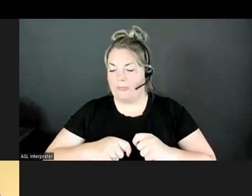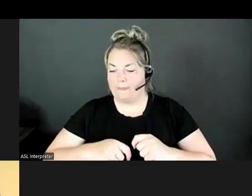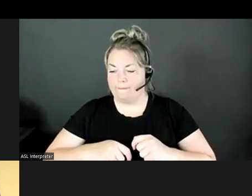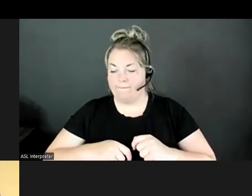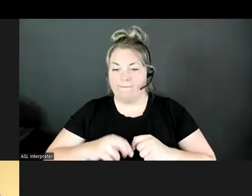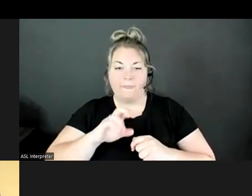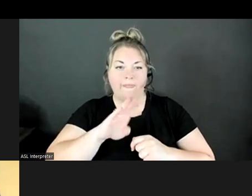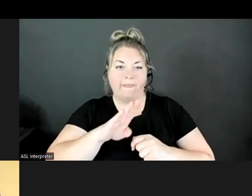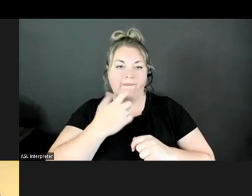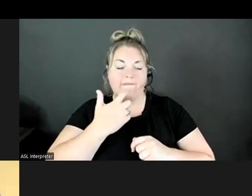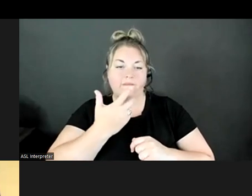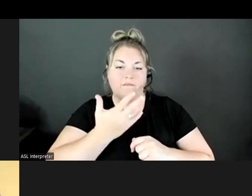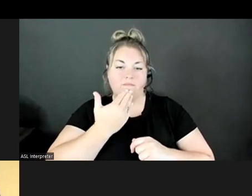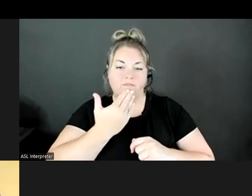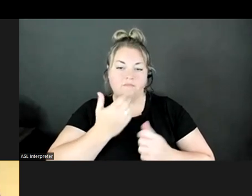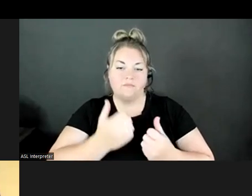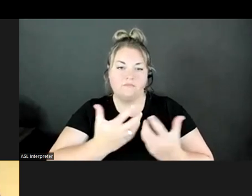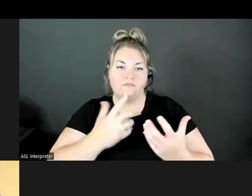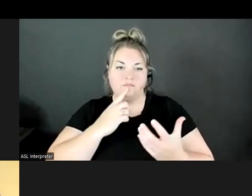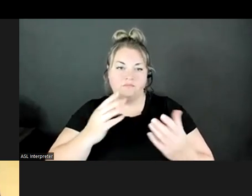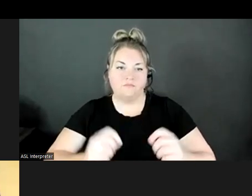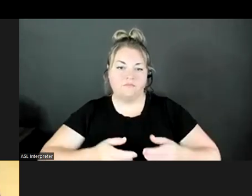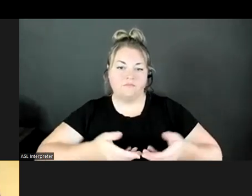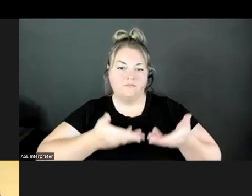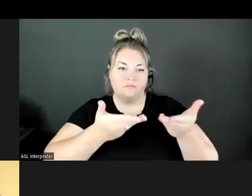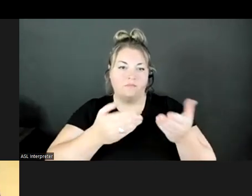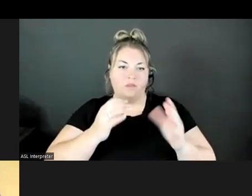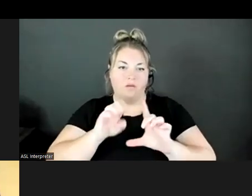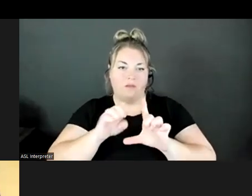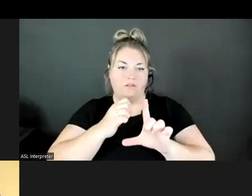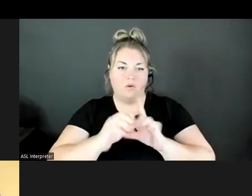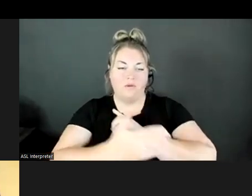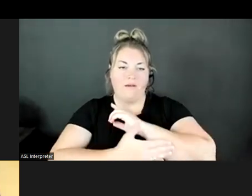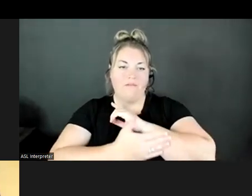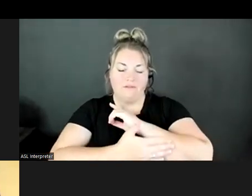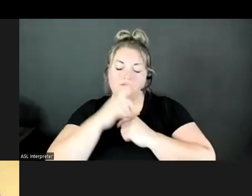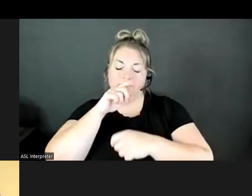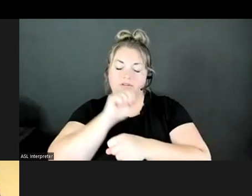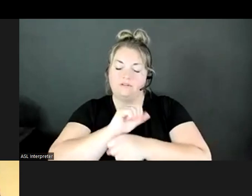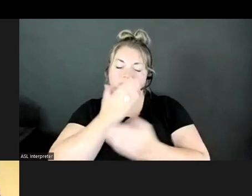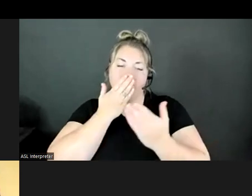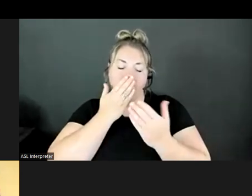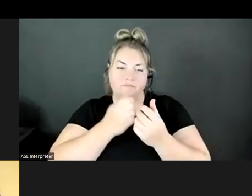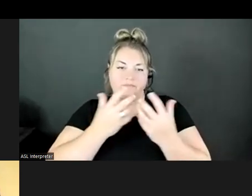Rob, I want to tell you thank you so much for bringing up El Paso County. Definitely, thank you.